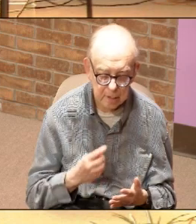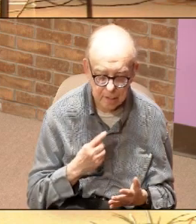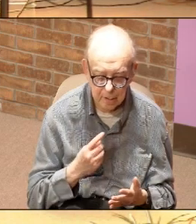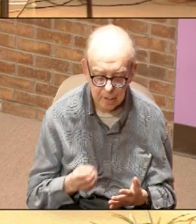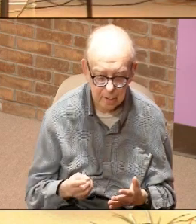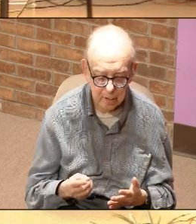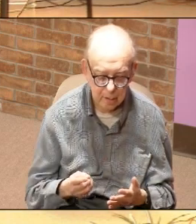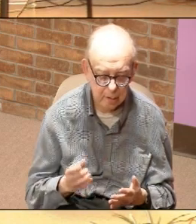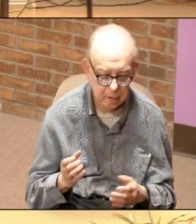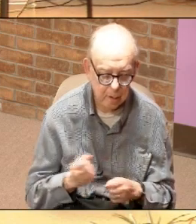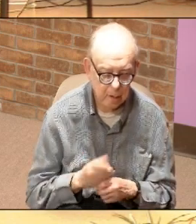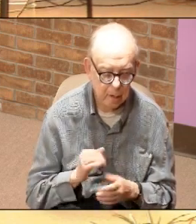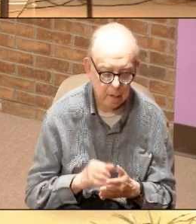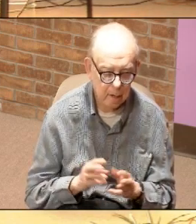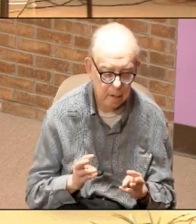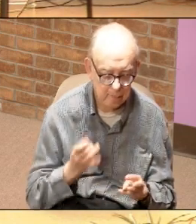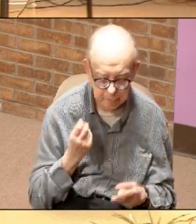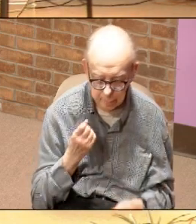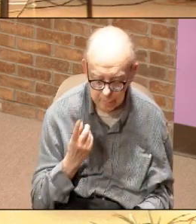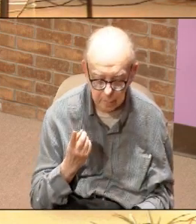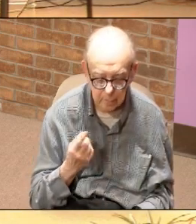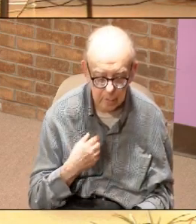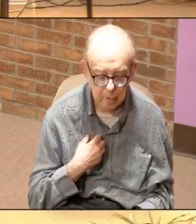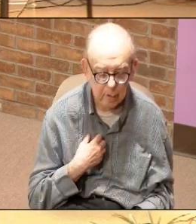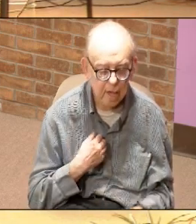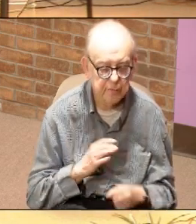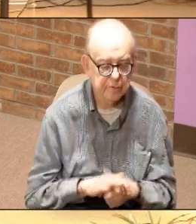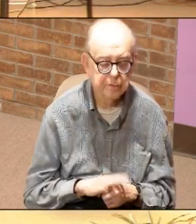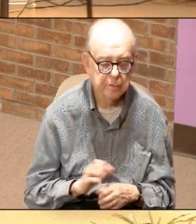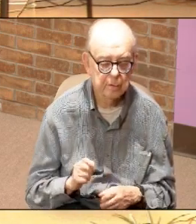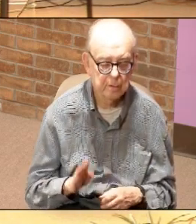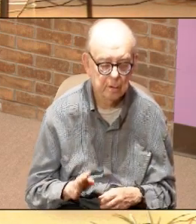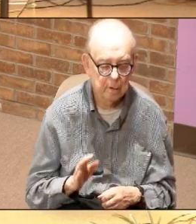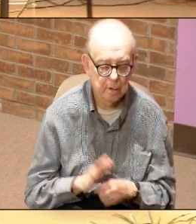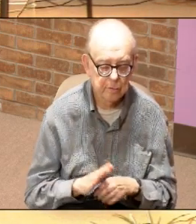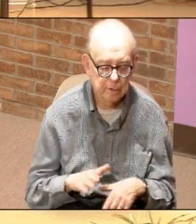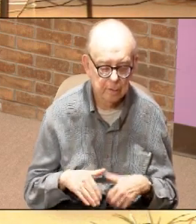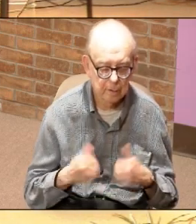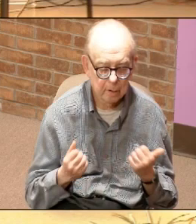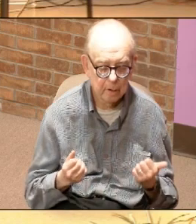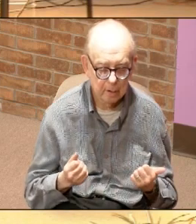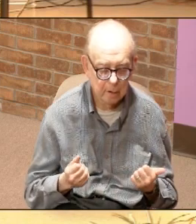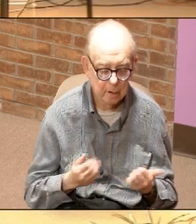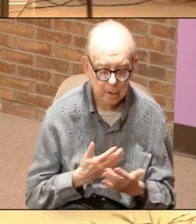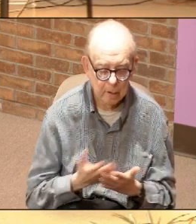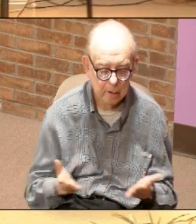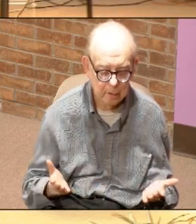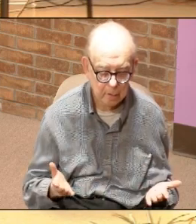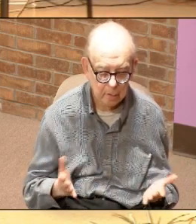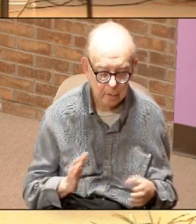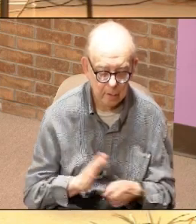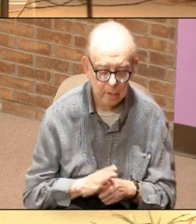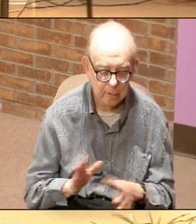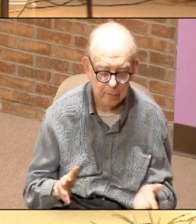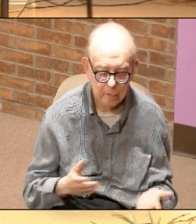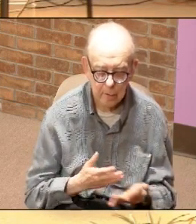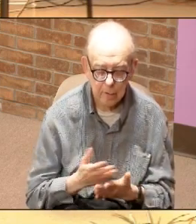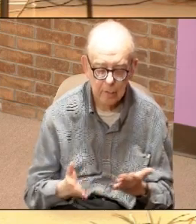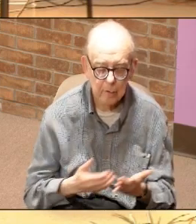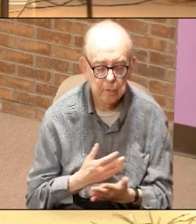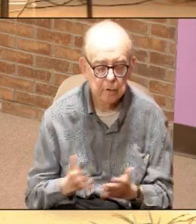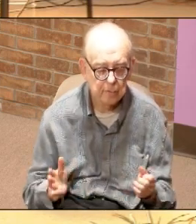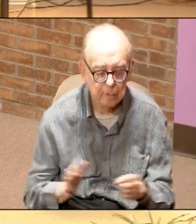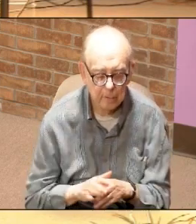saying, it's got to be that way because you don't understand. I got a stressful job. I got a stressful life. Everything else in my life is just stressful. It's stressful.